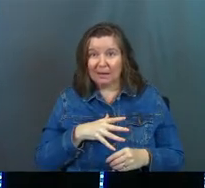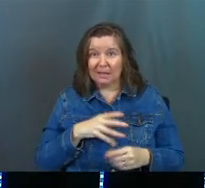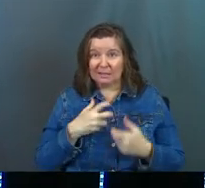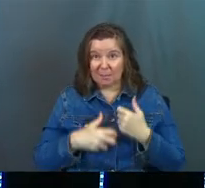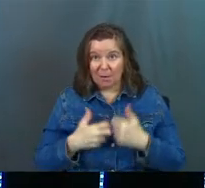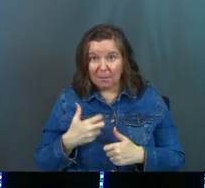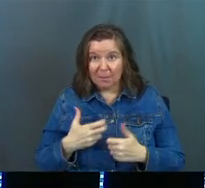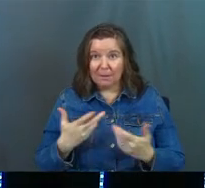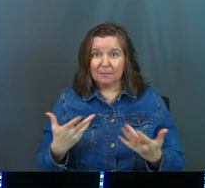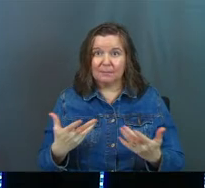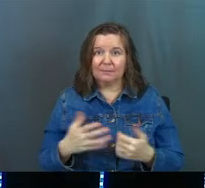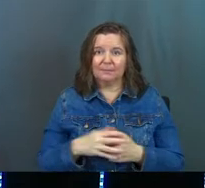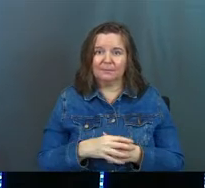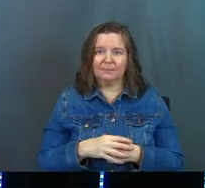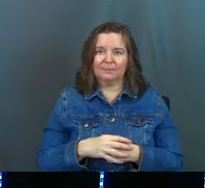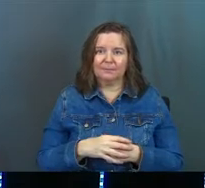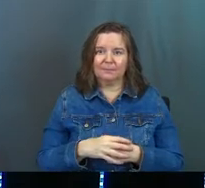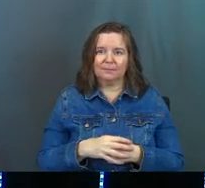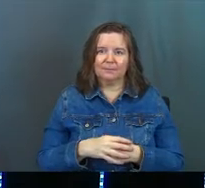the problem.